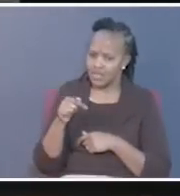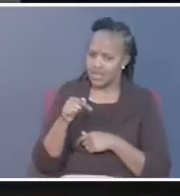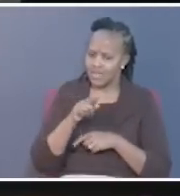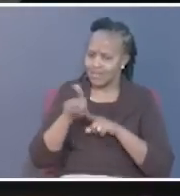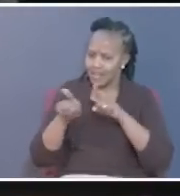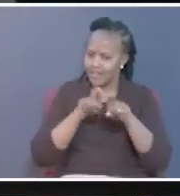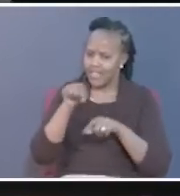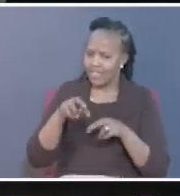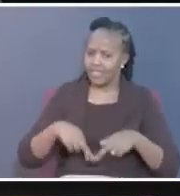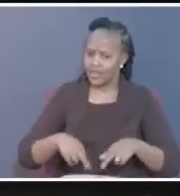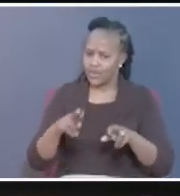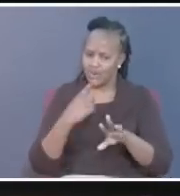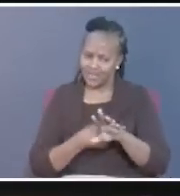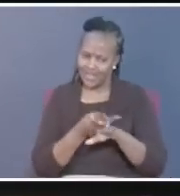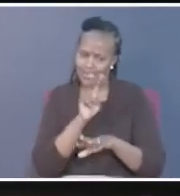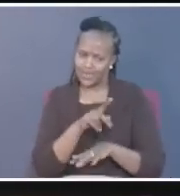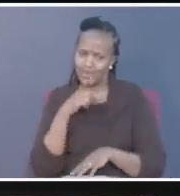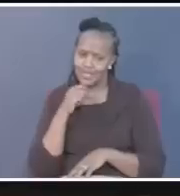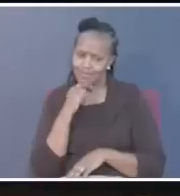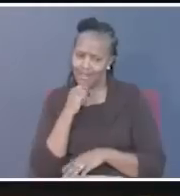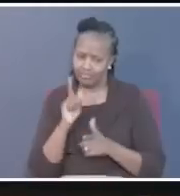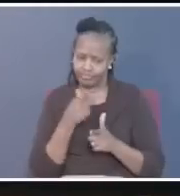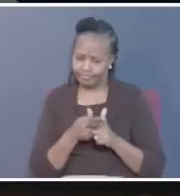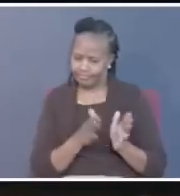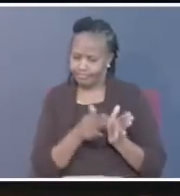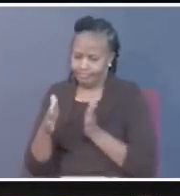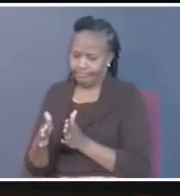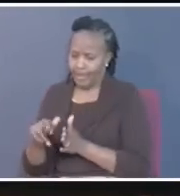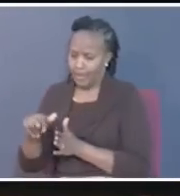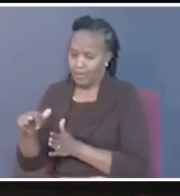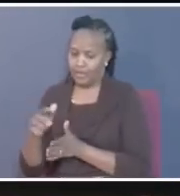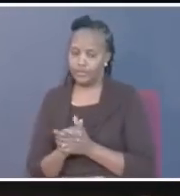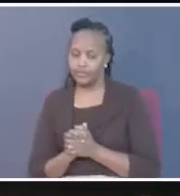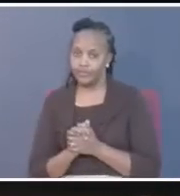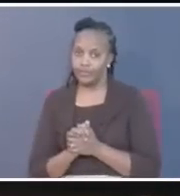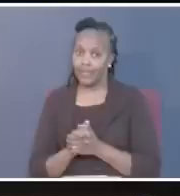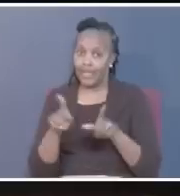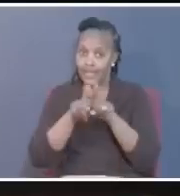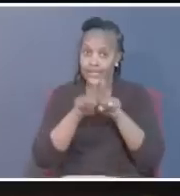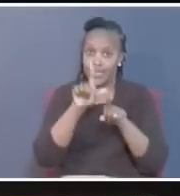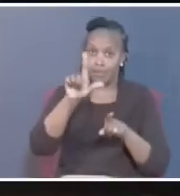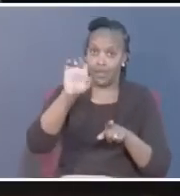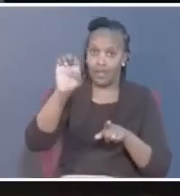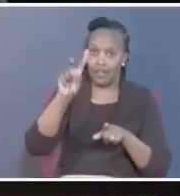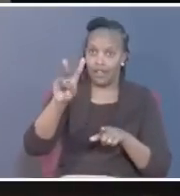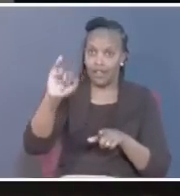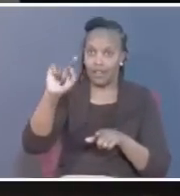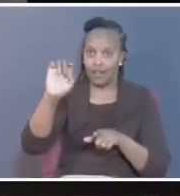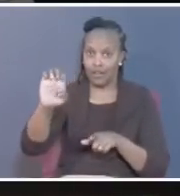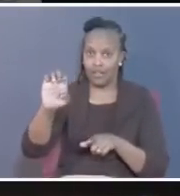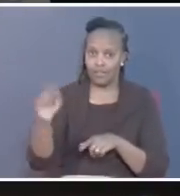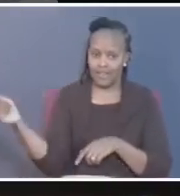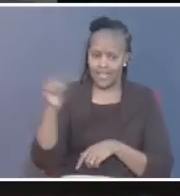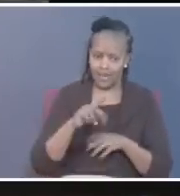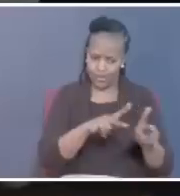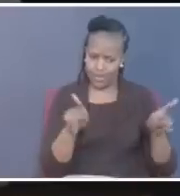he saw him, he passed by on the other side. Likewise, a Levite also, when he came to the place and